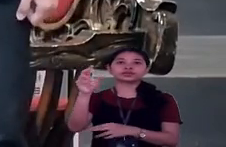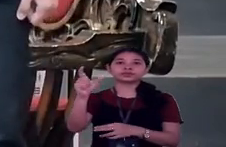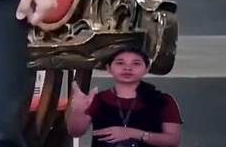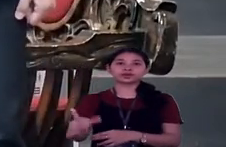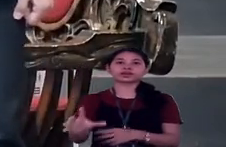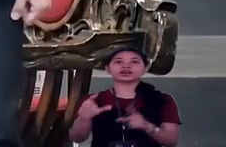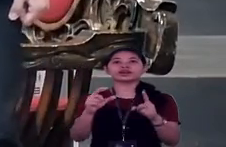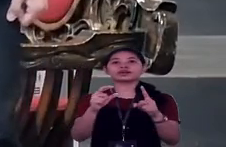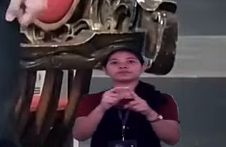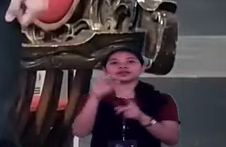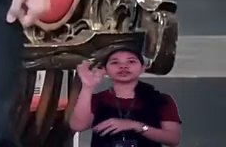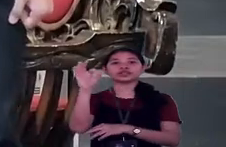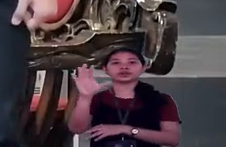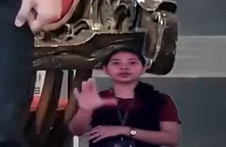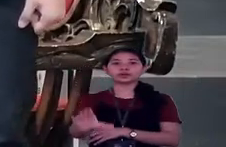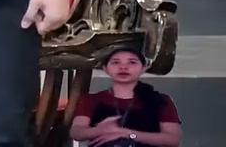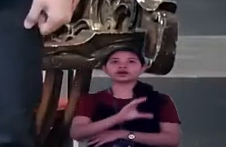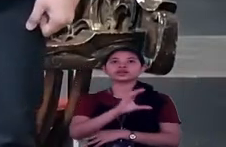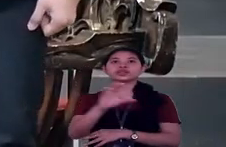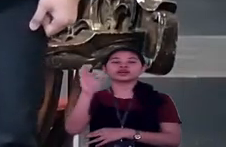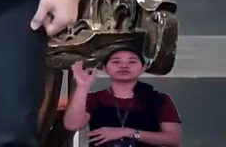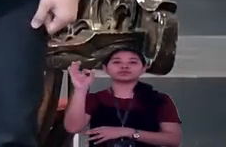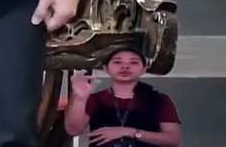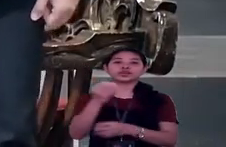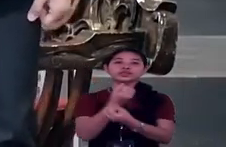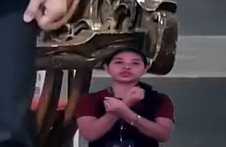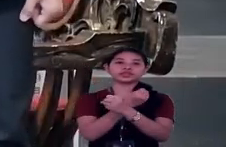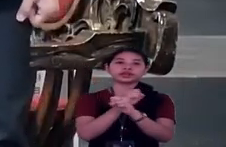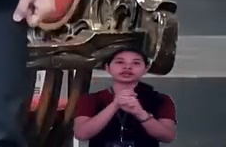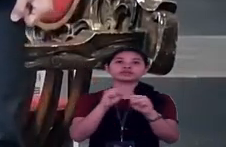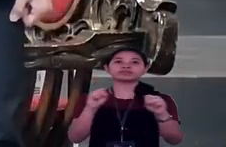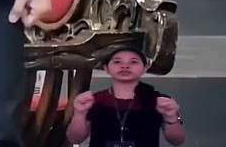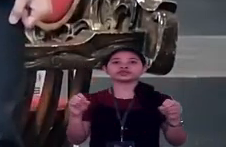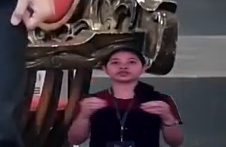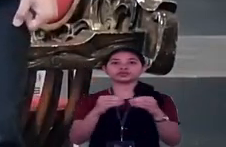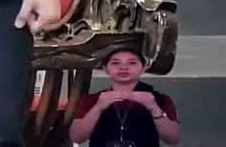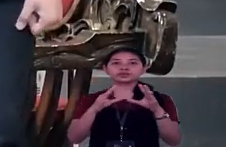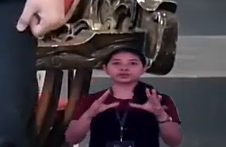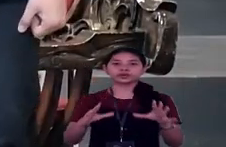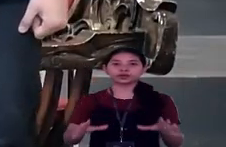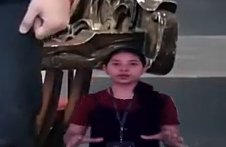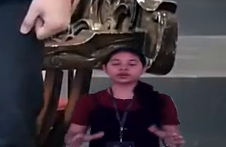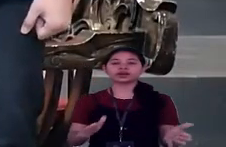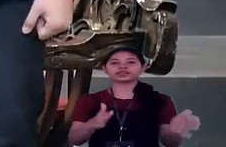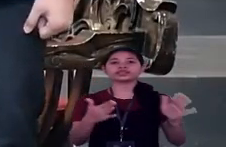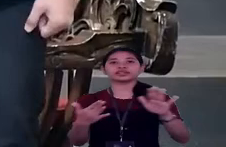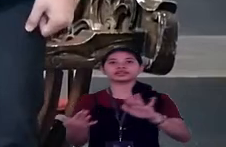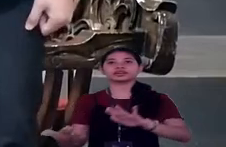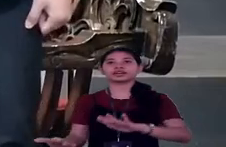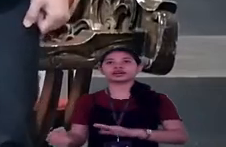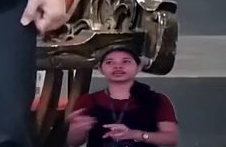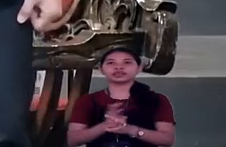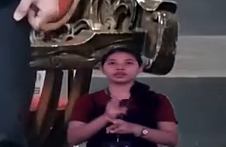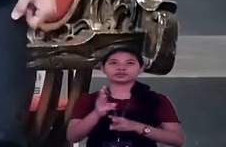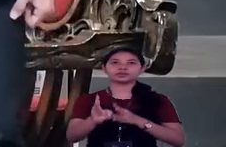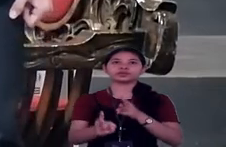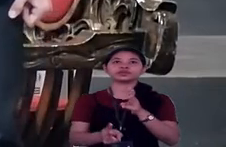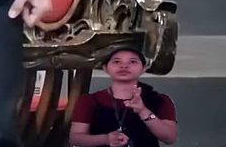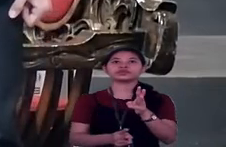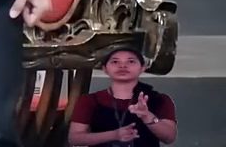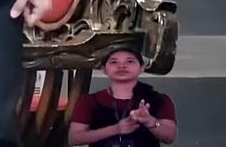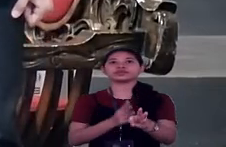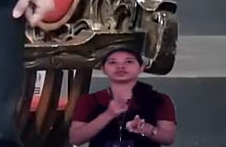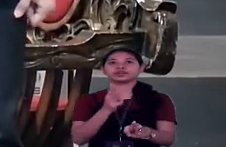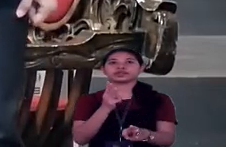name. Preach the word, preach the cross. Preach redemption to a lost and dying